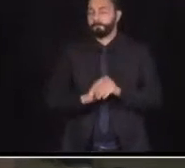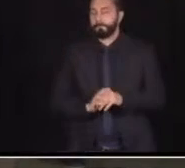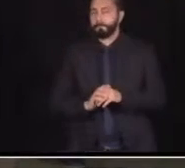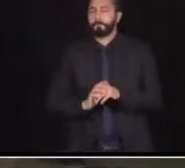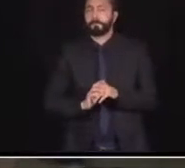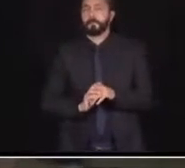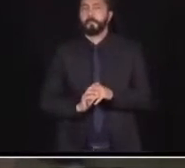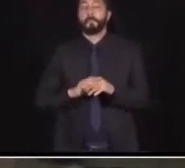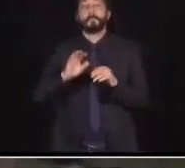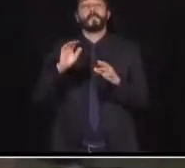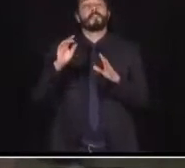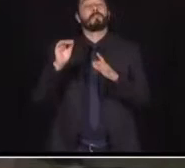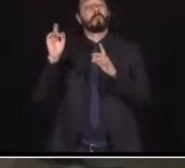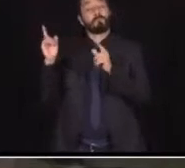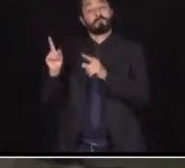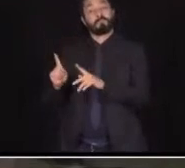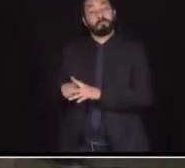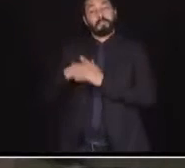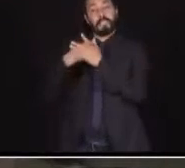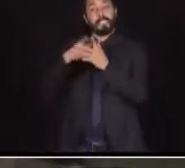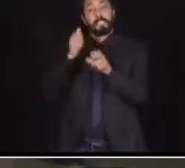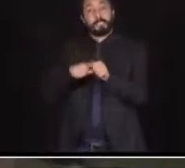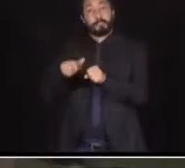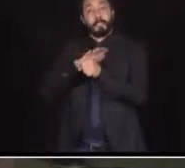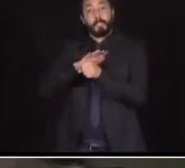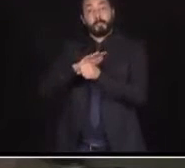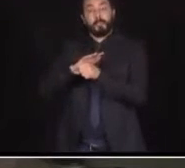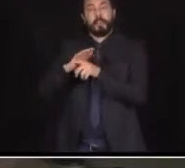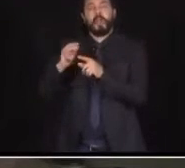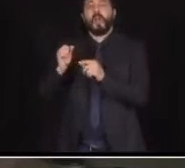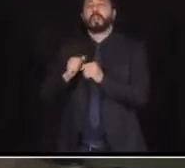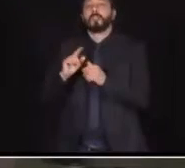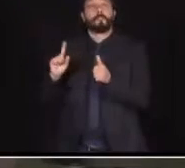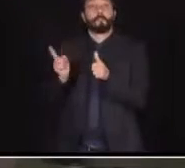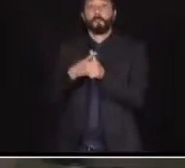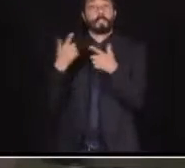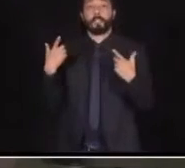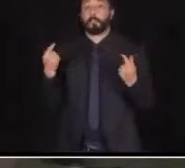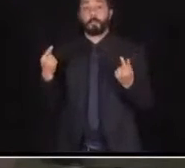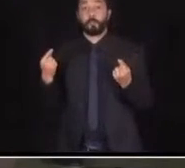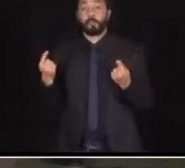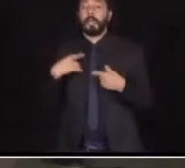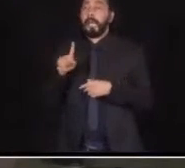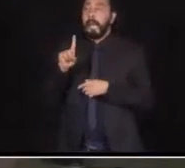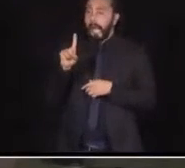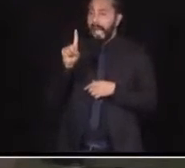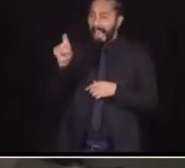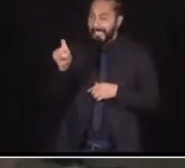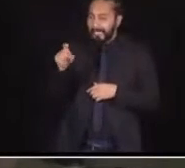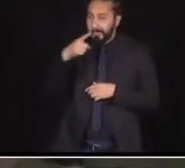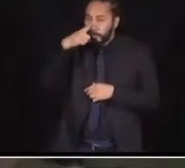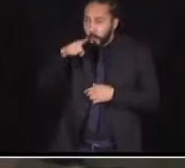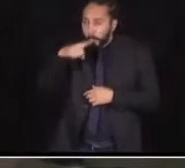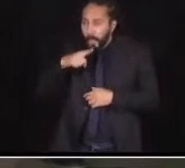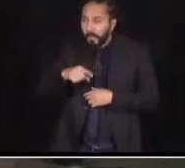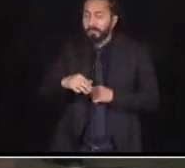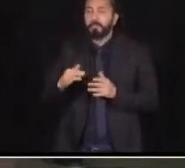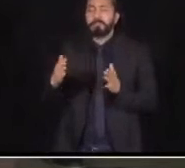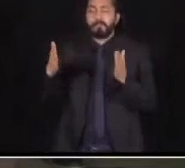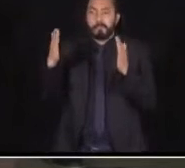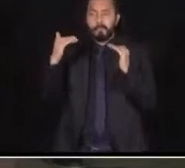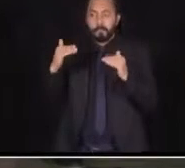beginning of this pandemic, I always ask nicely, then I start begging, and then I put down the hammer. So I'm